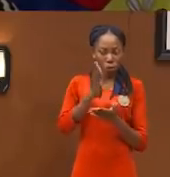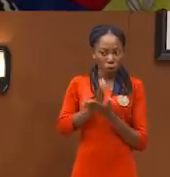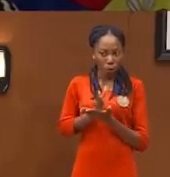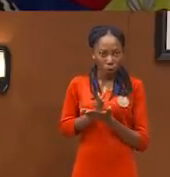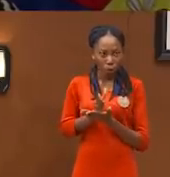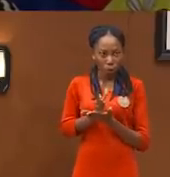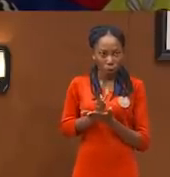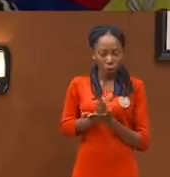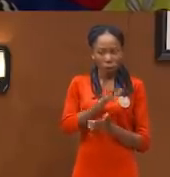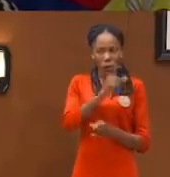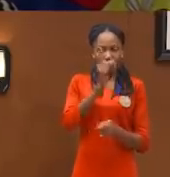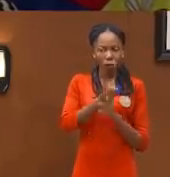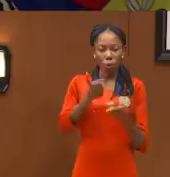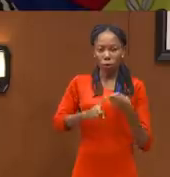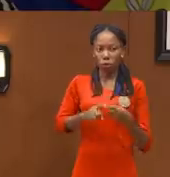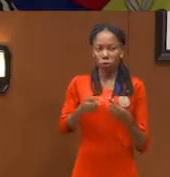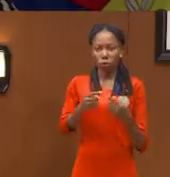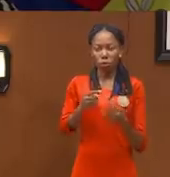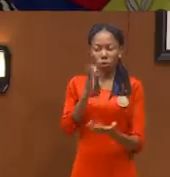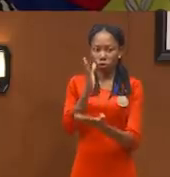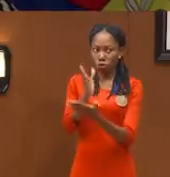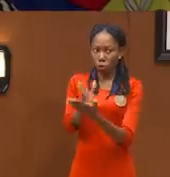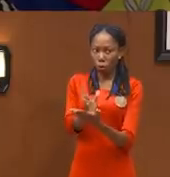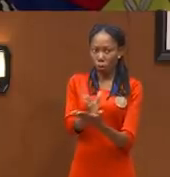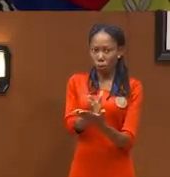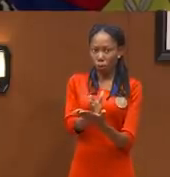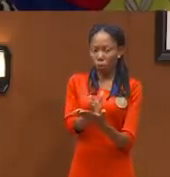I'll dismiss it. Okay. Because